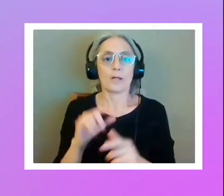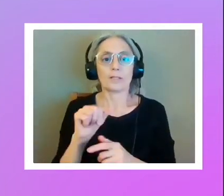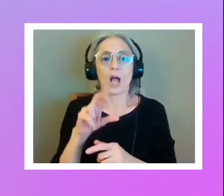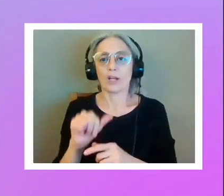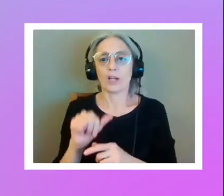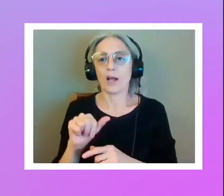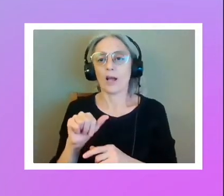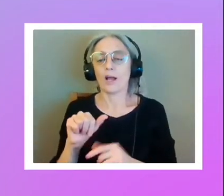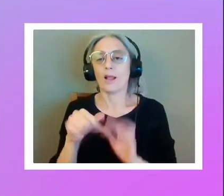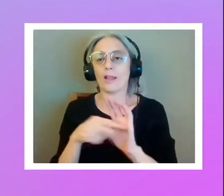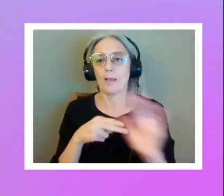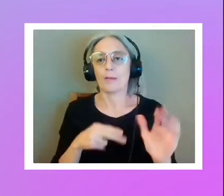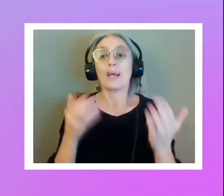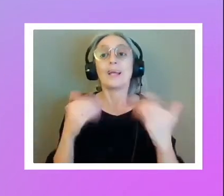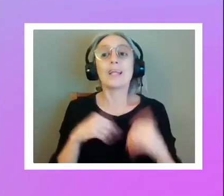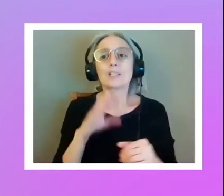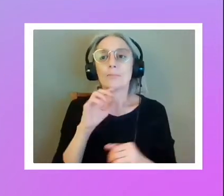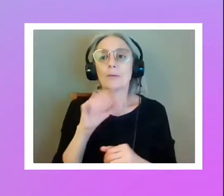about some ARIA code next.